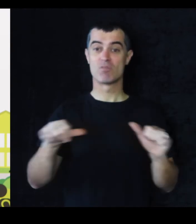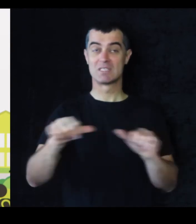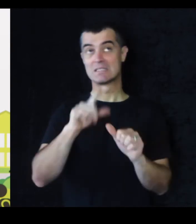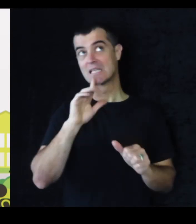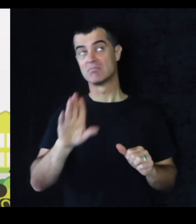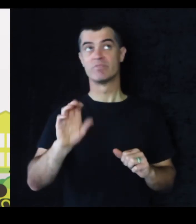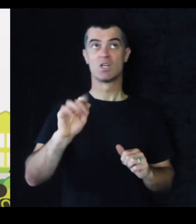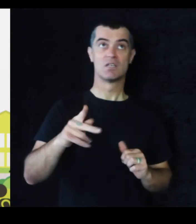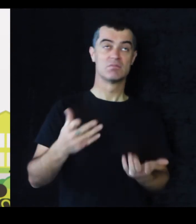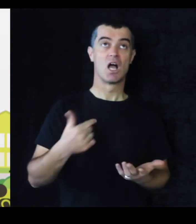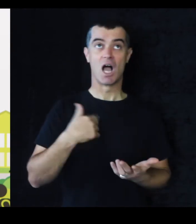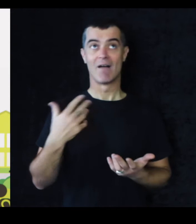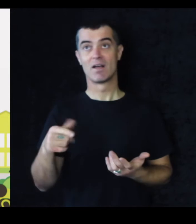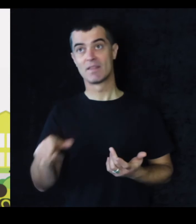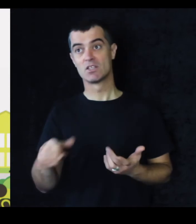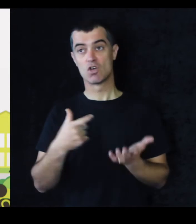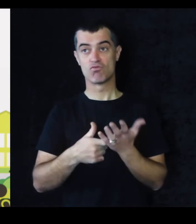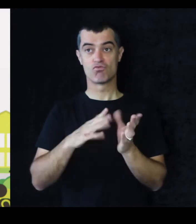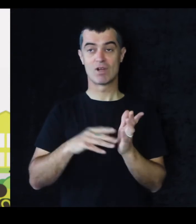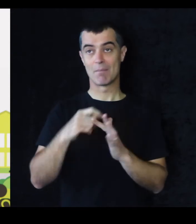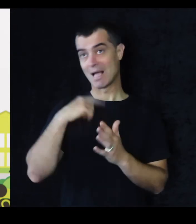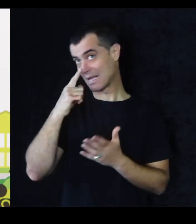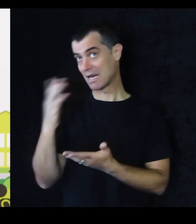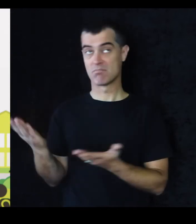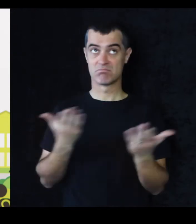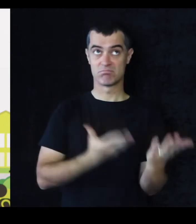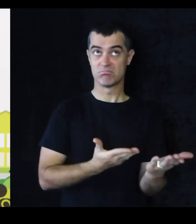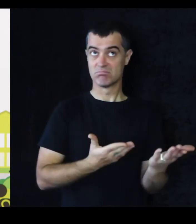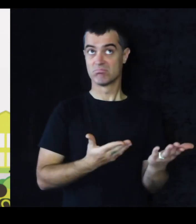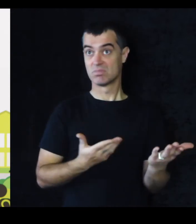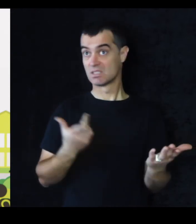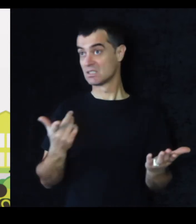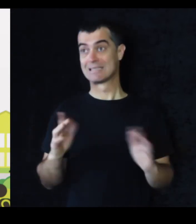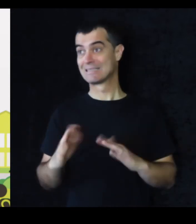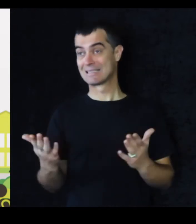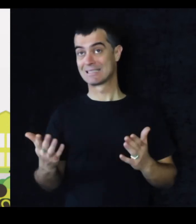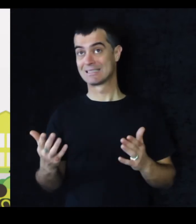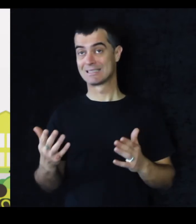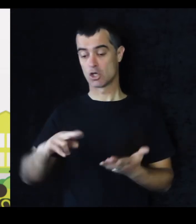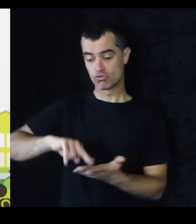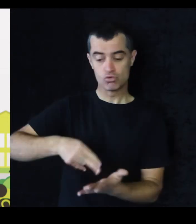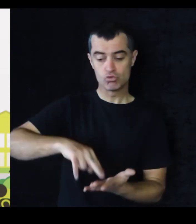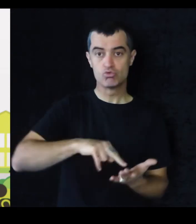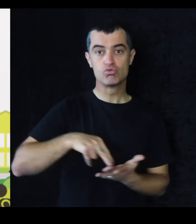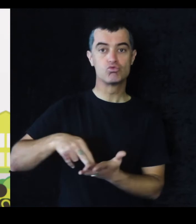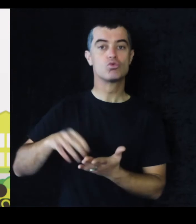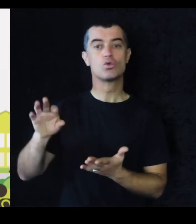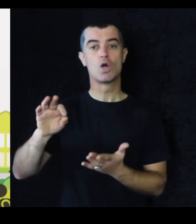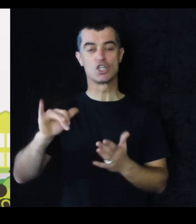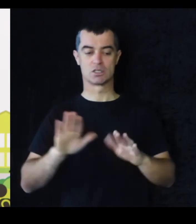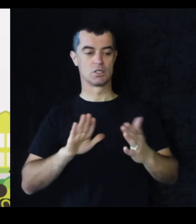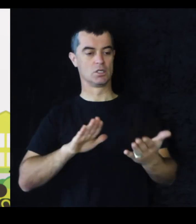Say, okay, I've got this ramp which I can bring with me. It doesn't screw in, but it just holds in